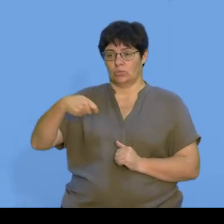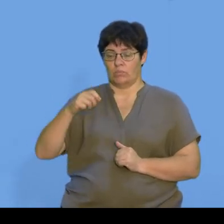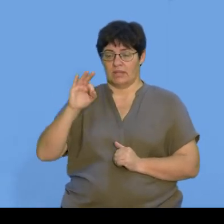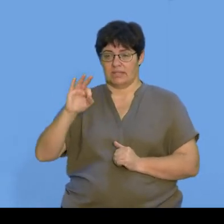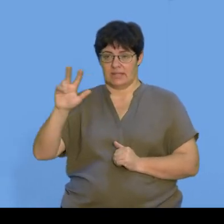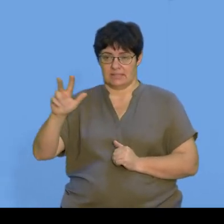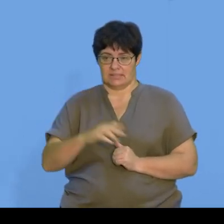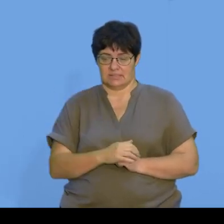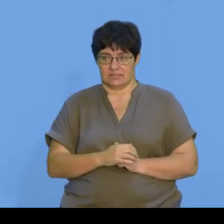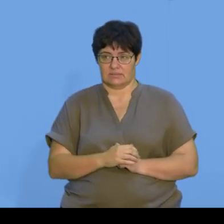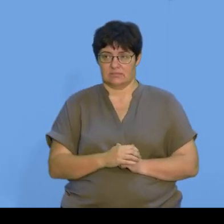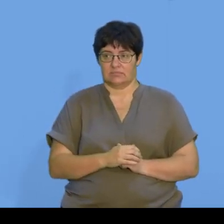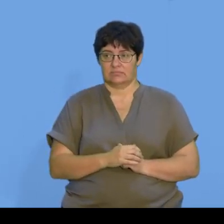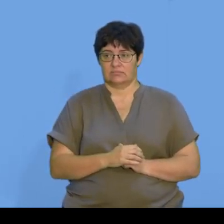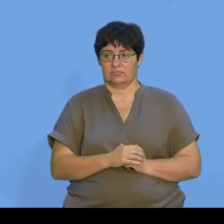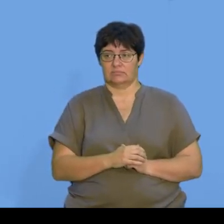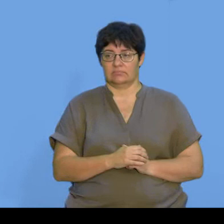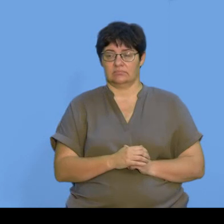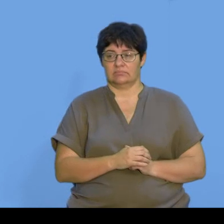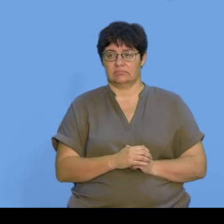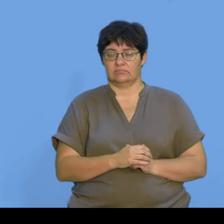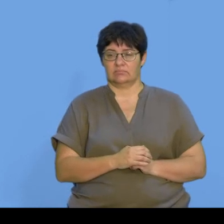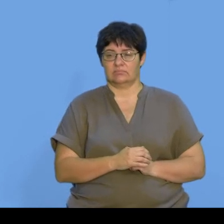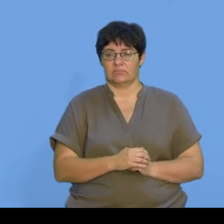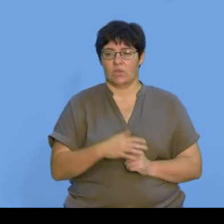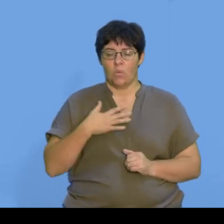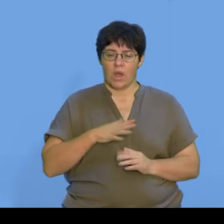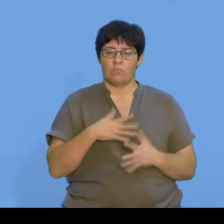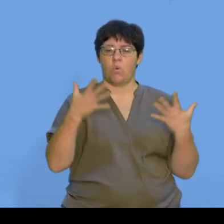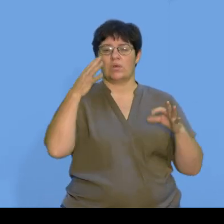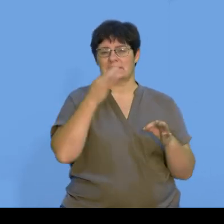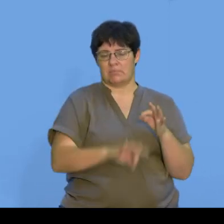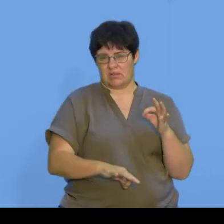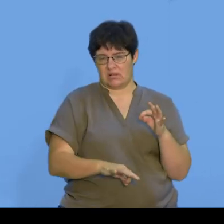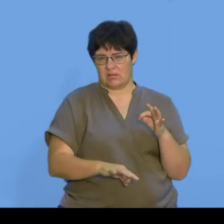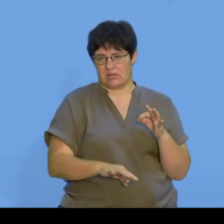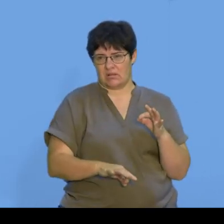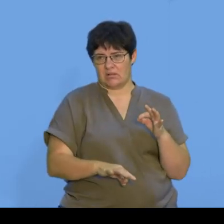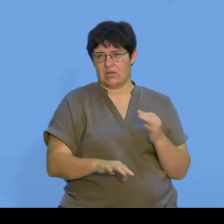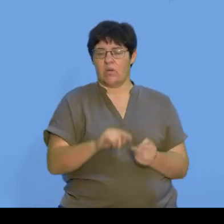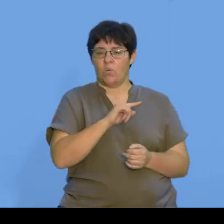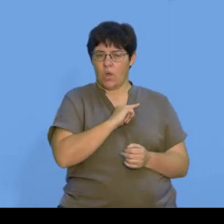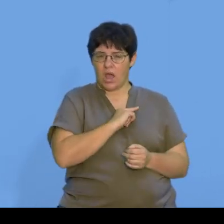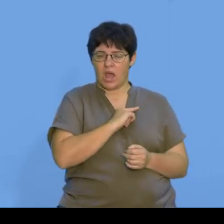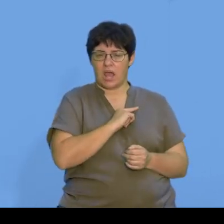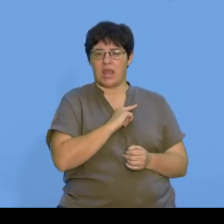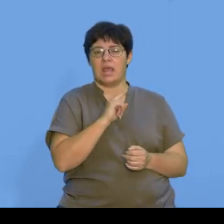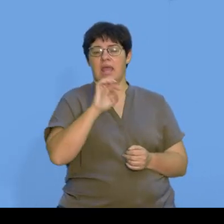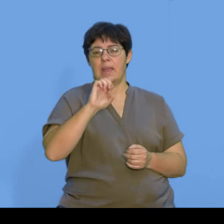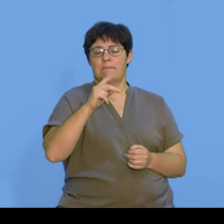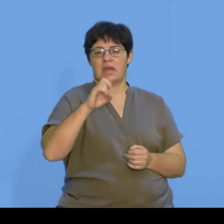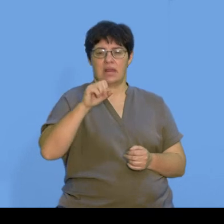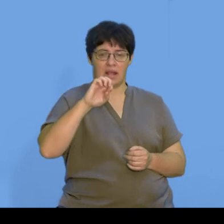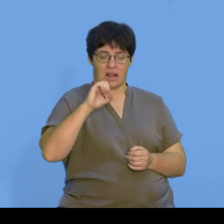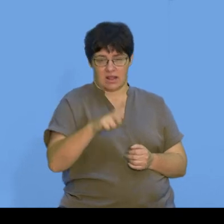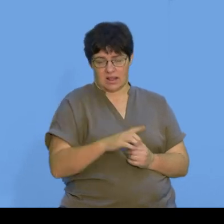is to 2.38, okay? So now we want to simplify this because we want to get